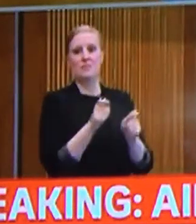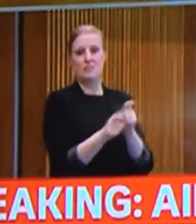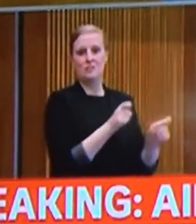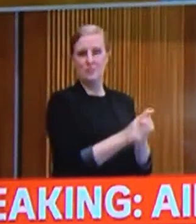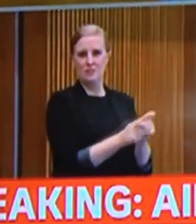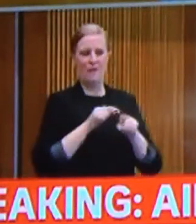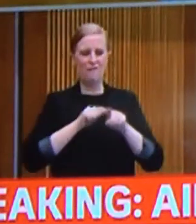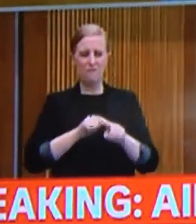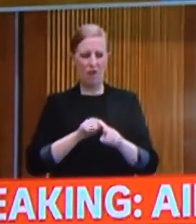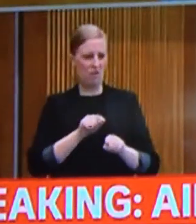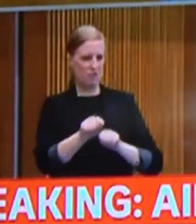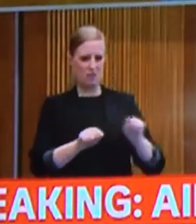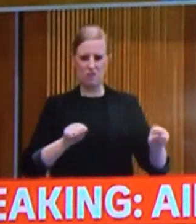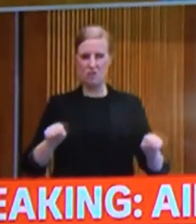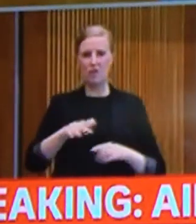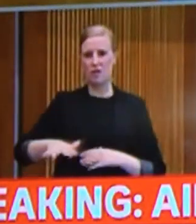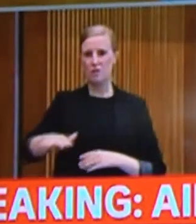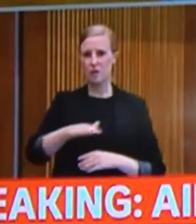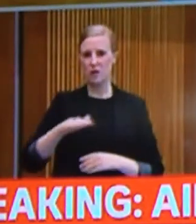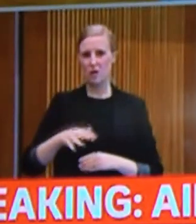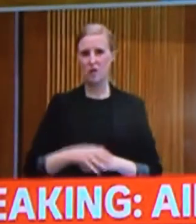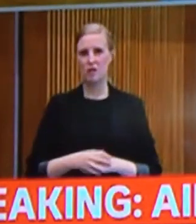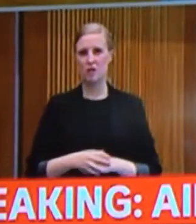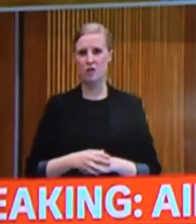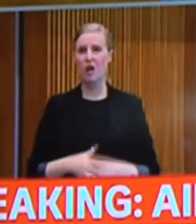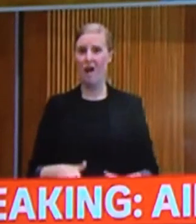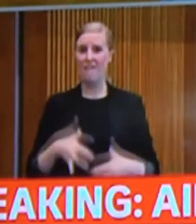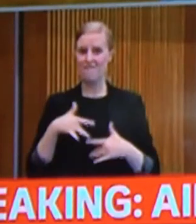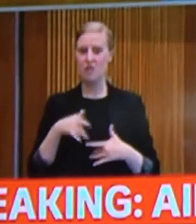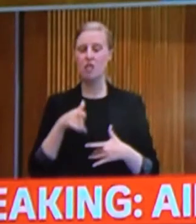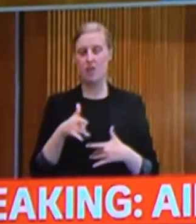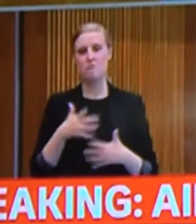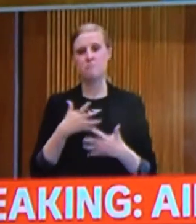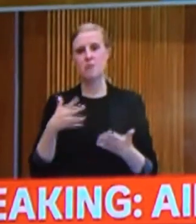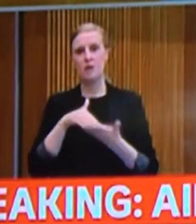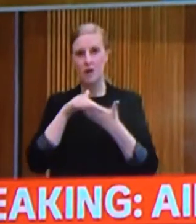has allowed the rate of infection growth to decline, because